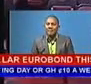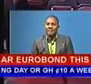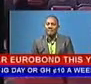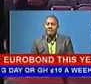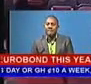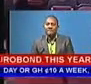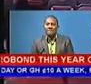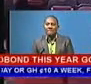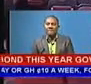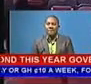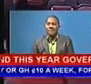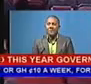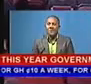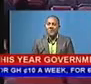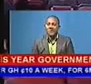My Lord,